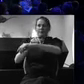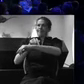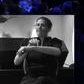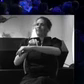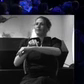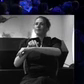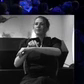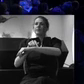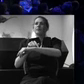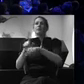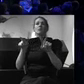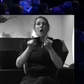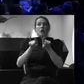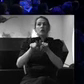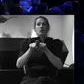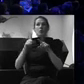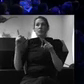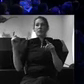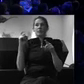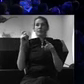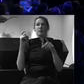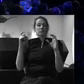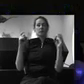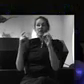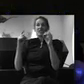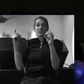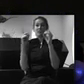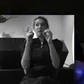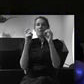sperm cells to an egg cell to foster fertilization.